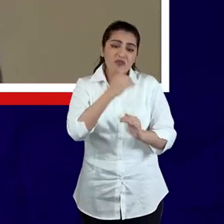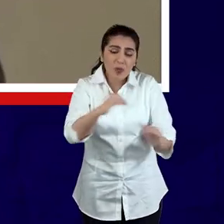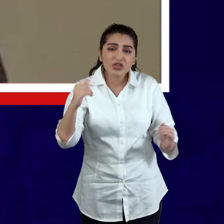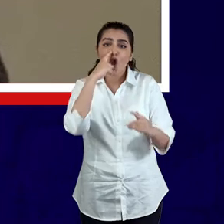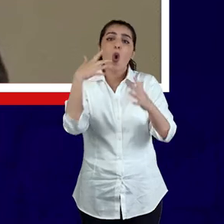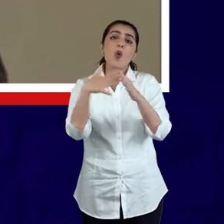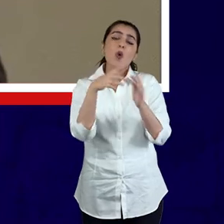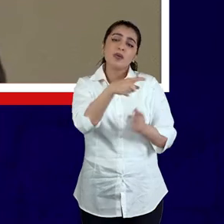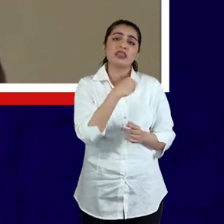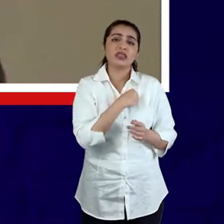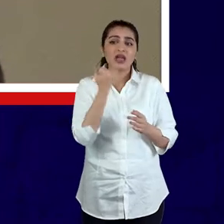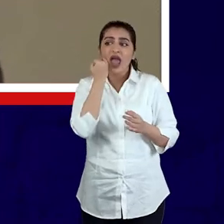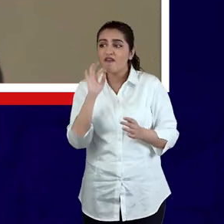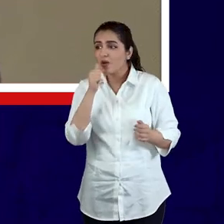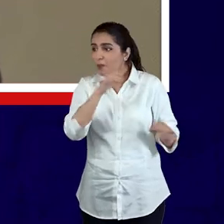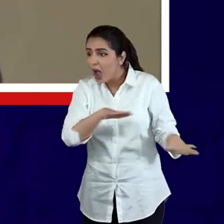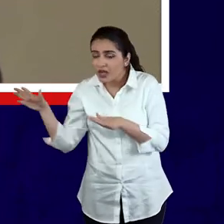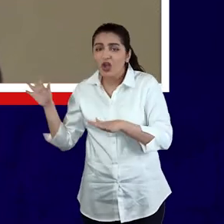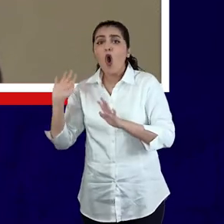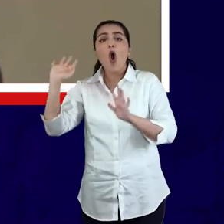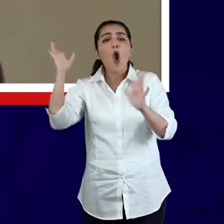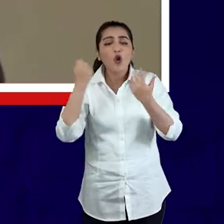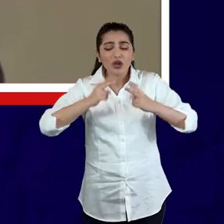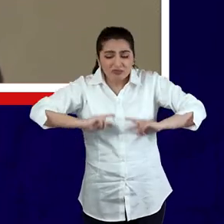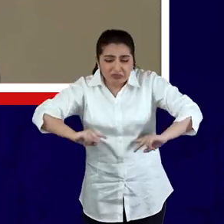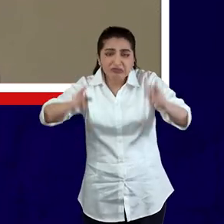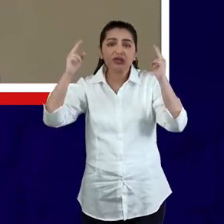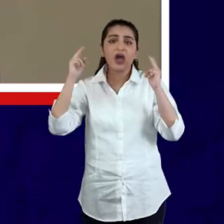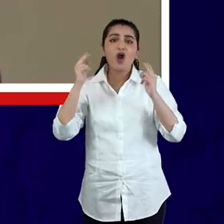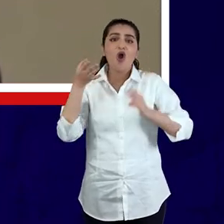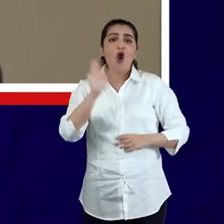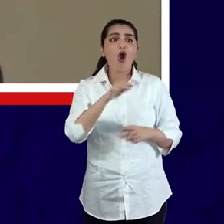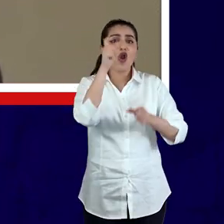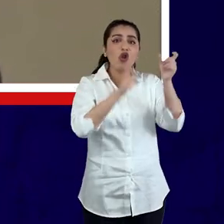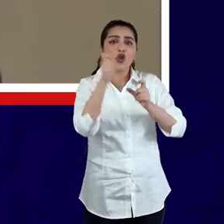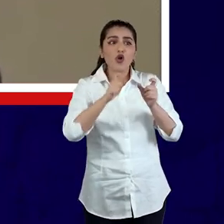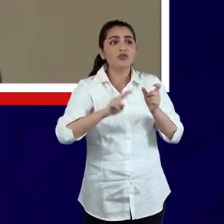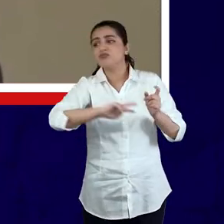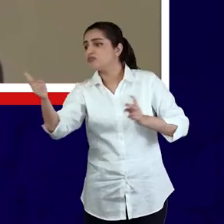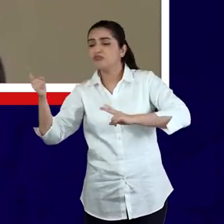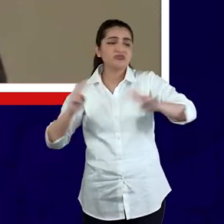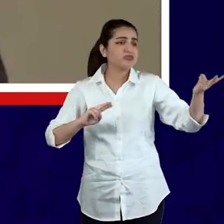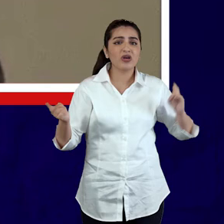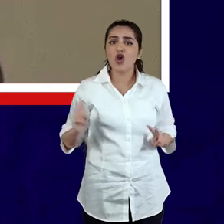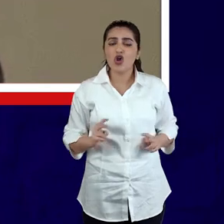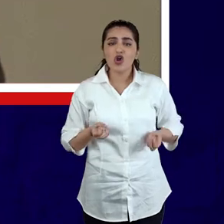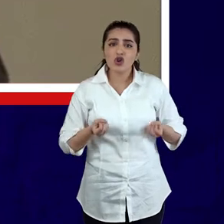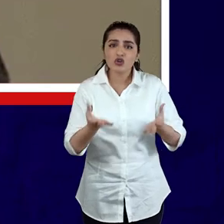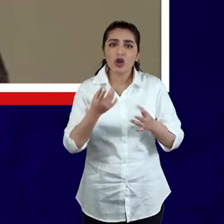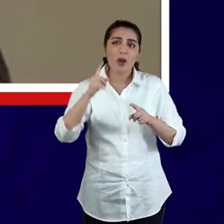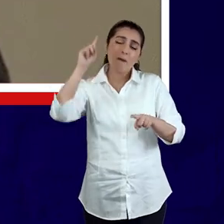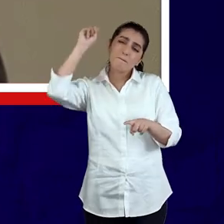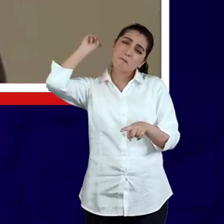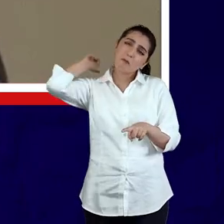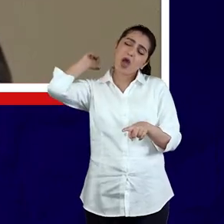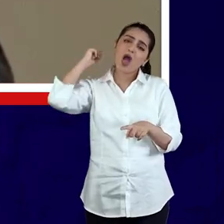something like that happens. And as you must know, if a disaster strikes and people get displaced, it takes a very long time